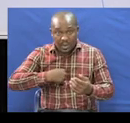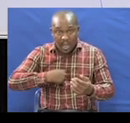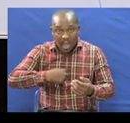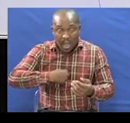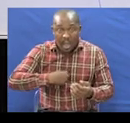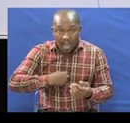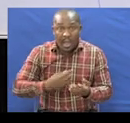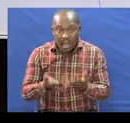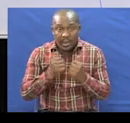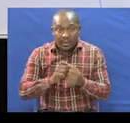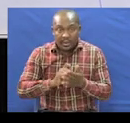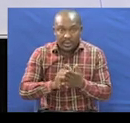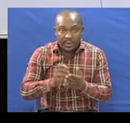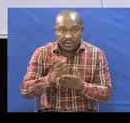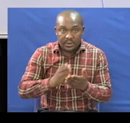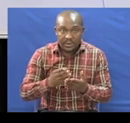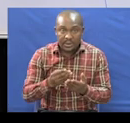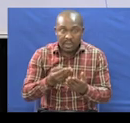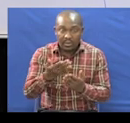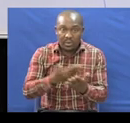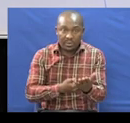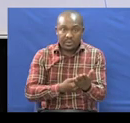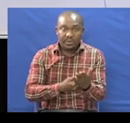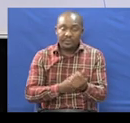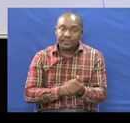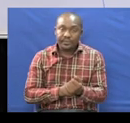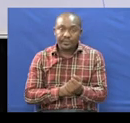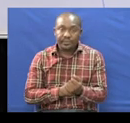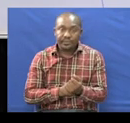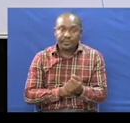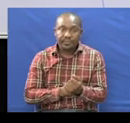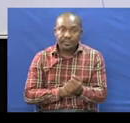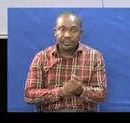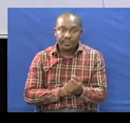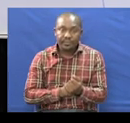I can write some notes. I can write some notes